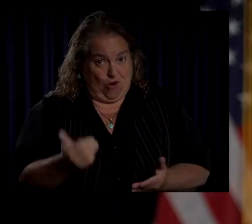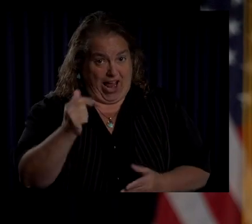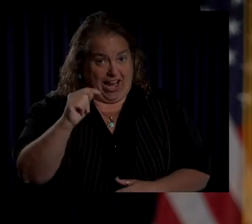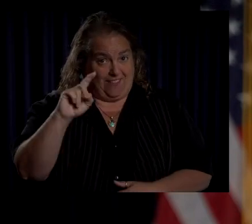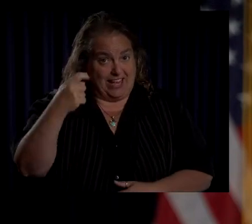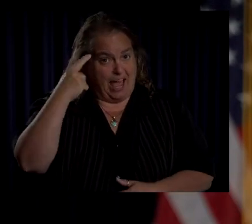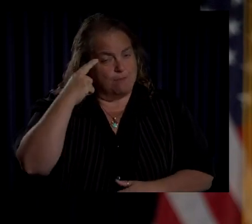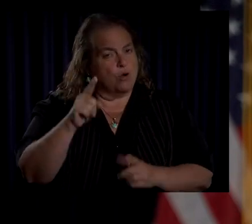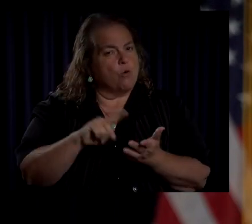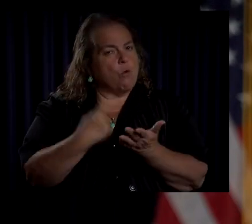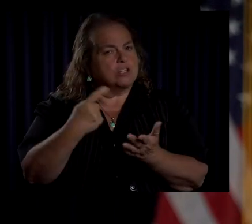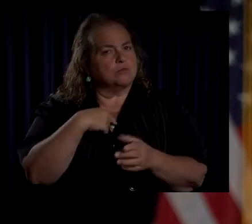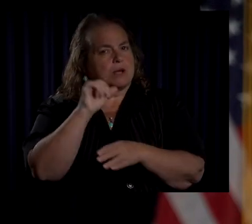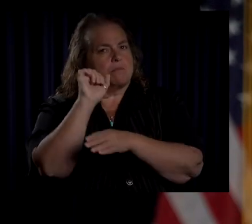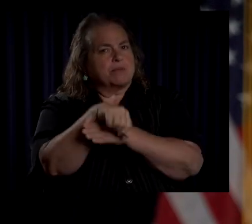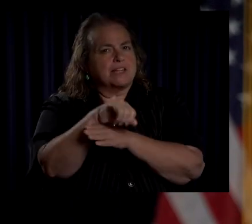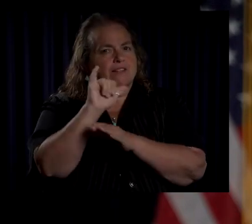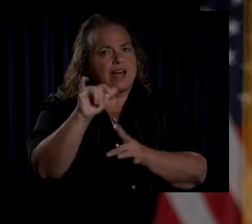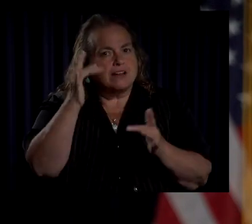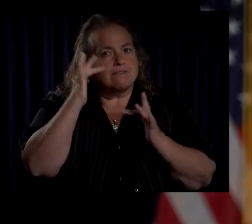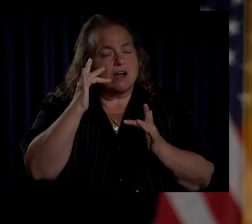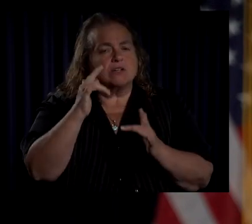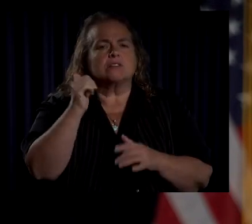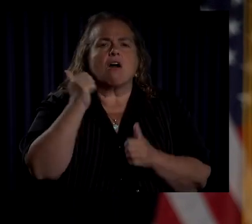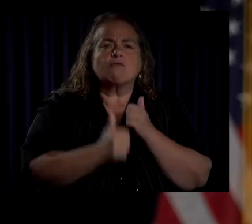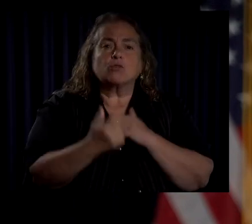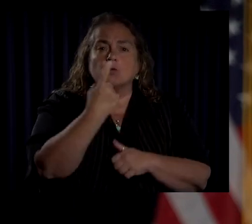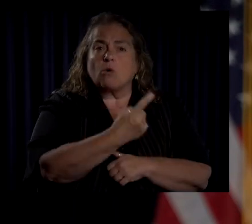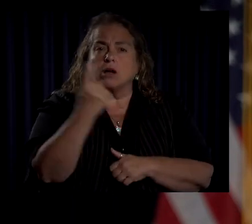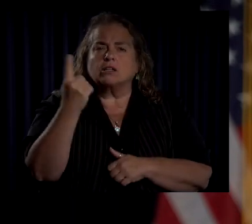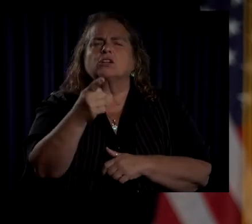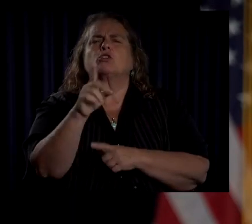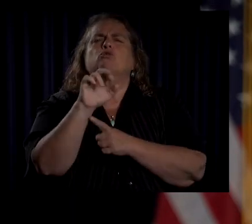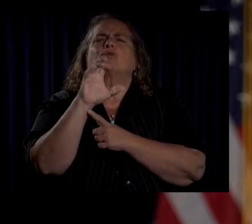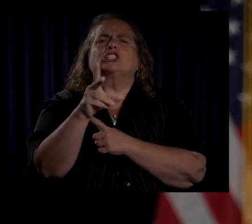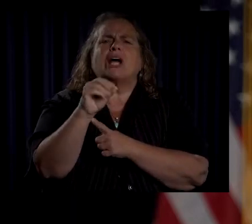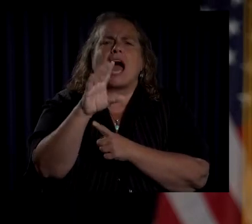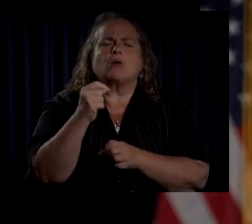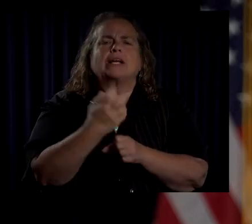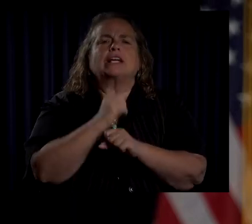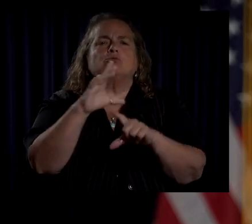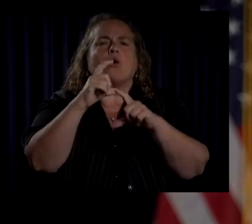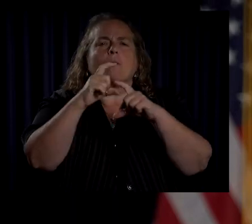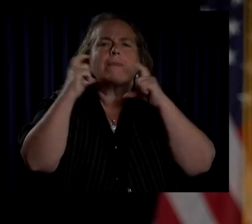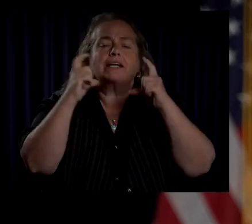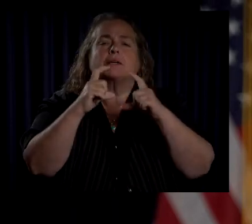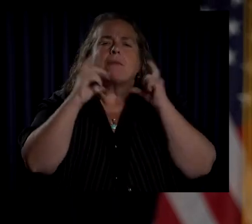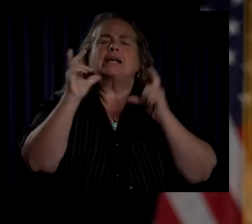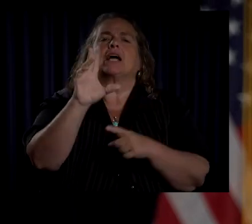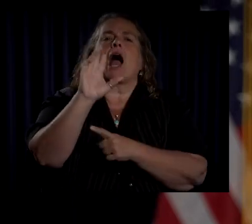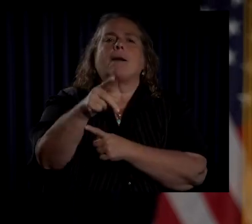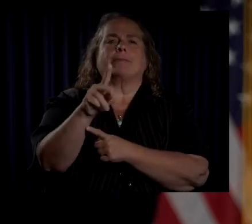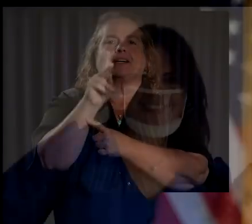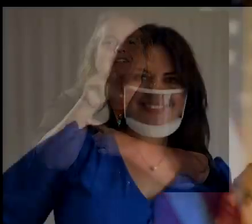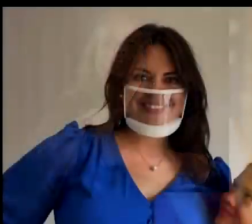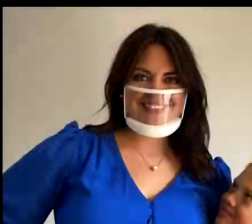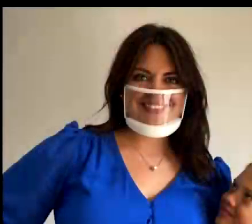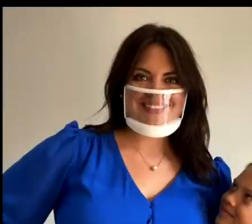this virus. Everybody reach out, make sure you get your masks. Let's mask up Kentucky. Thank you.